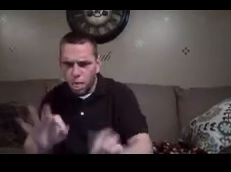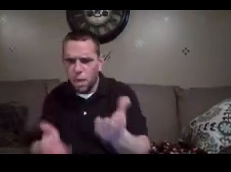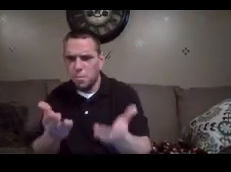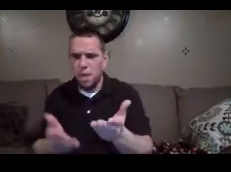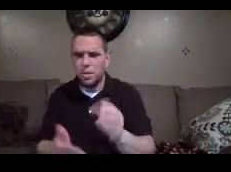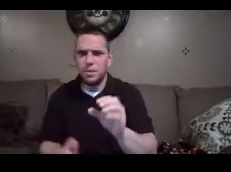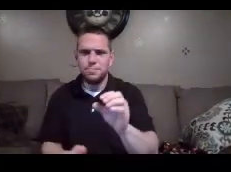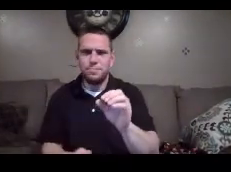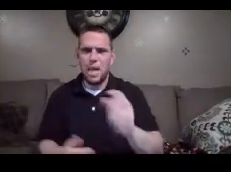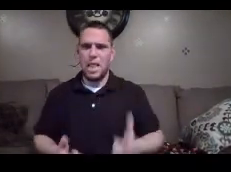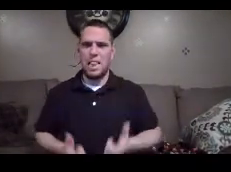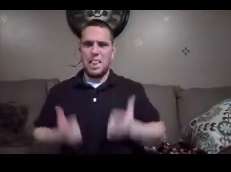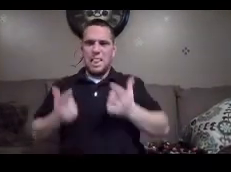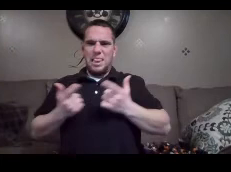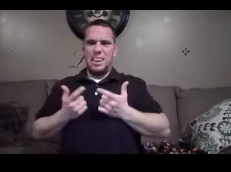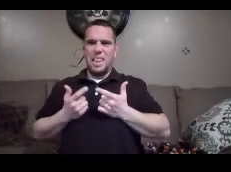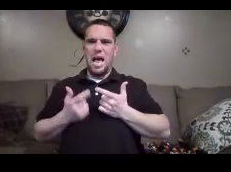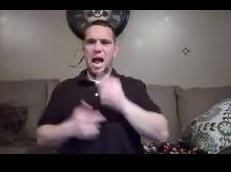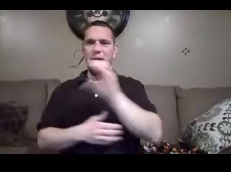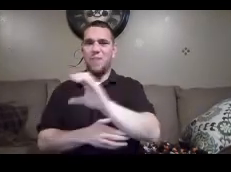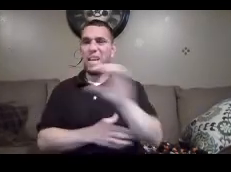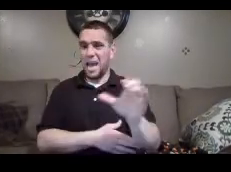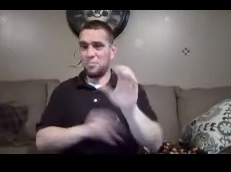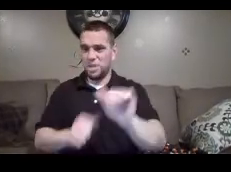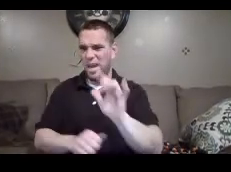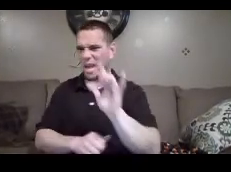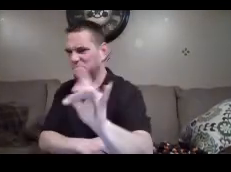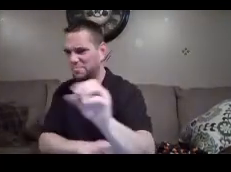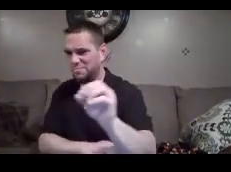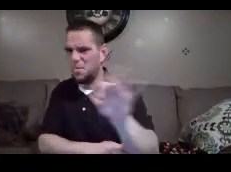live captions so they don't get duplicate captions.